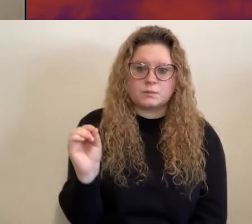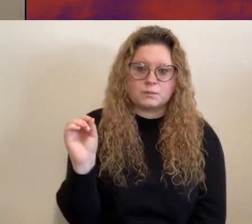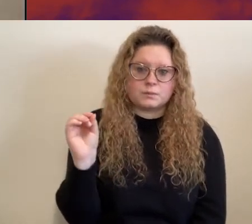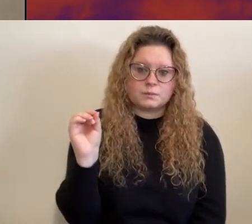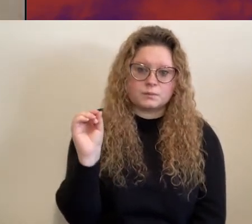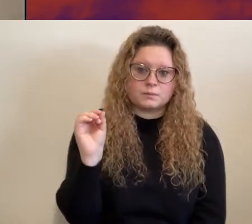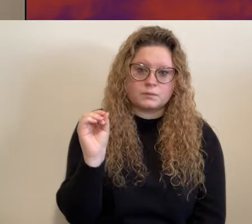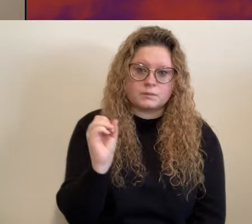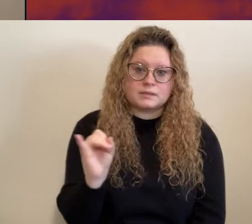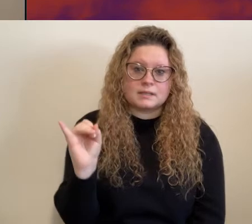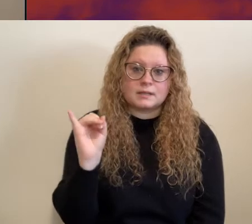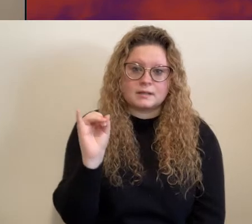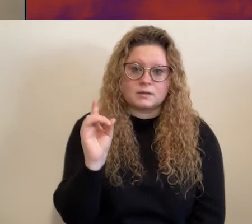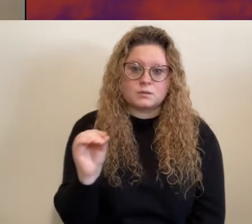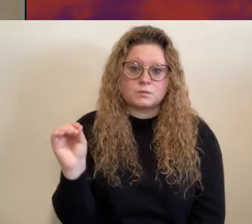sayadu,